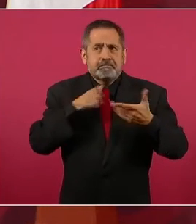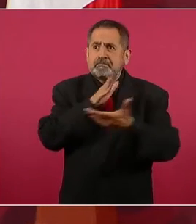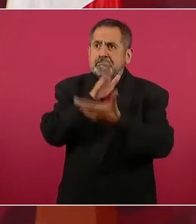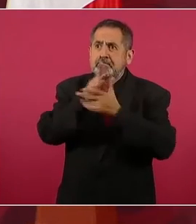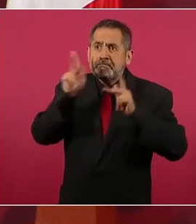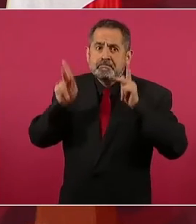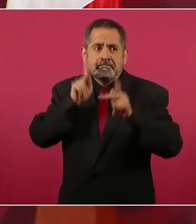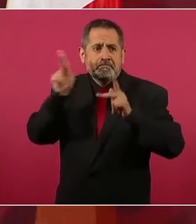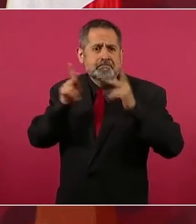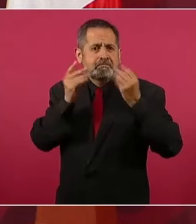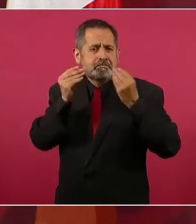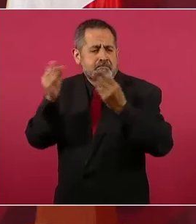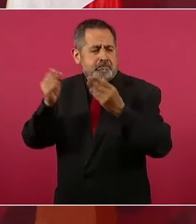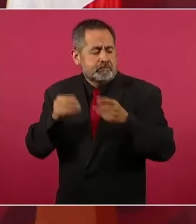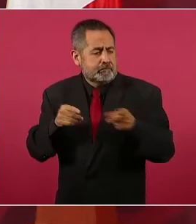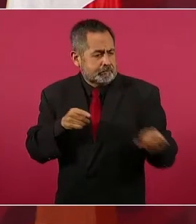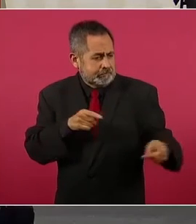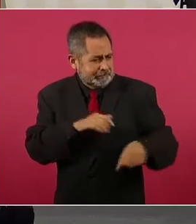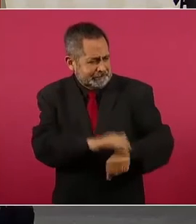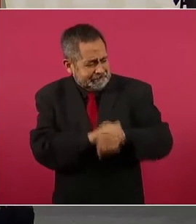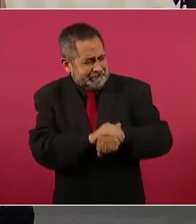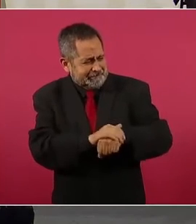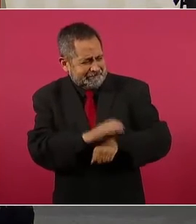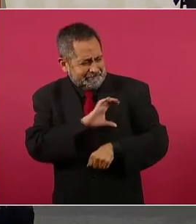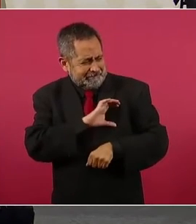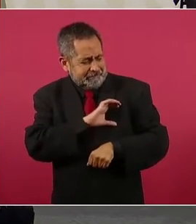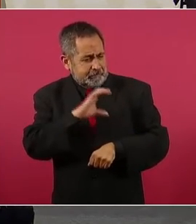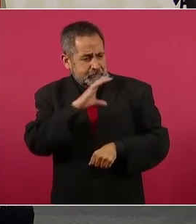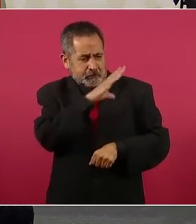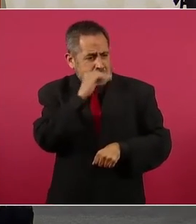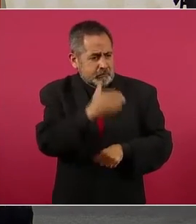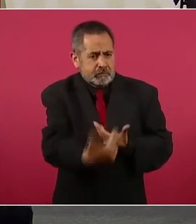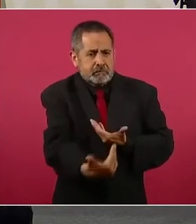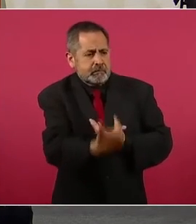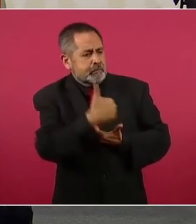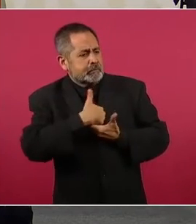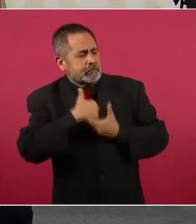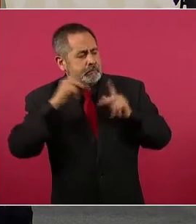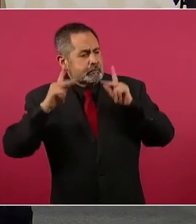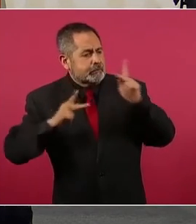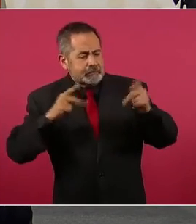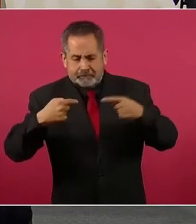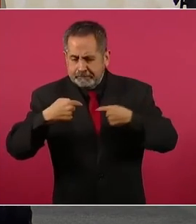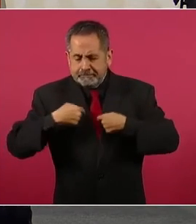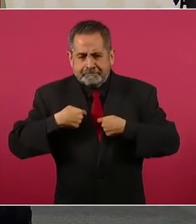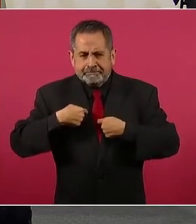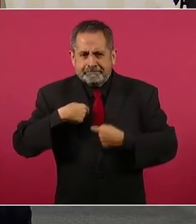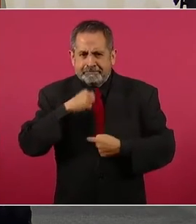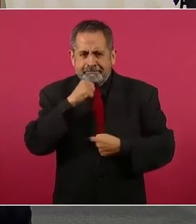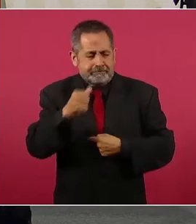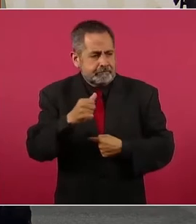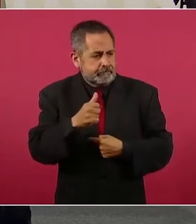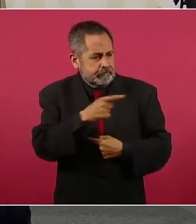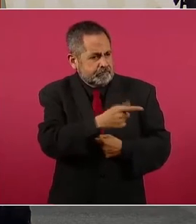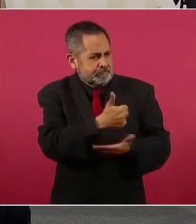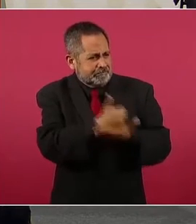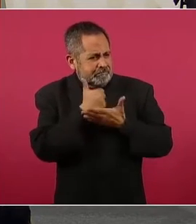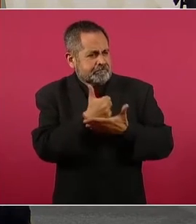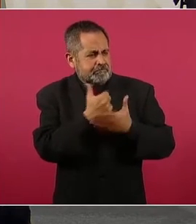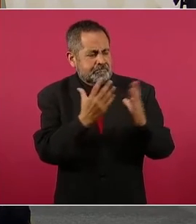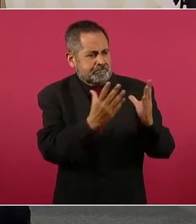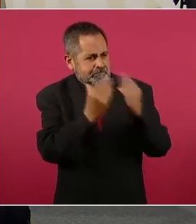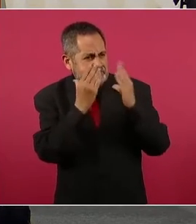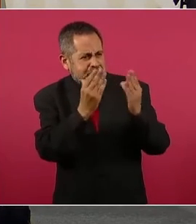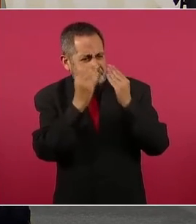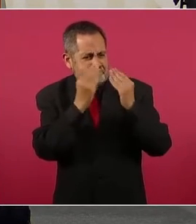people. And our friend Cuba, y nuestro amigo Cuba, which helped us in training our people, que nos ayudó a entrenar a